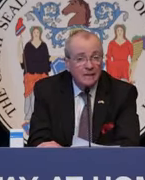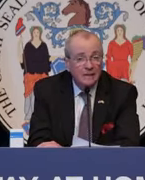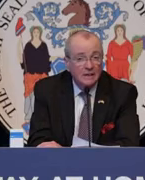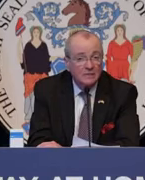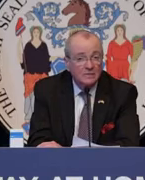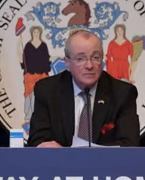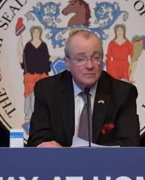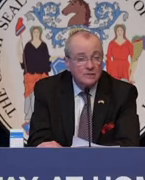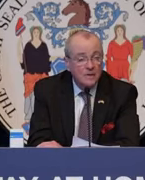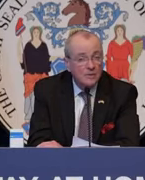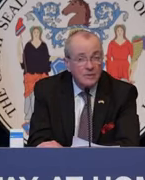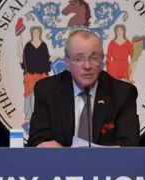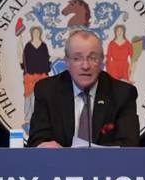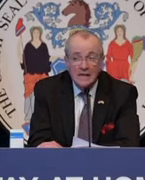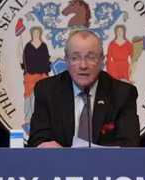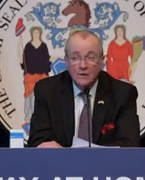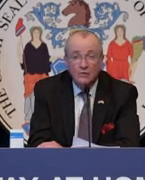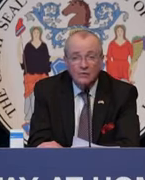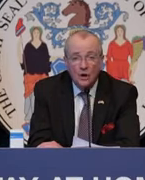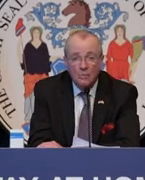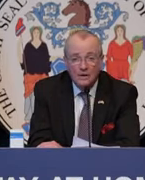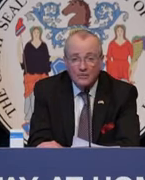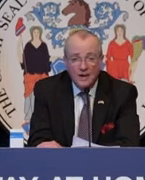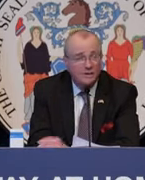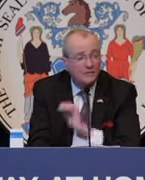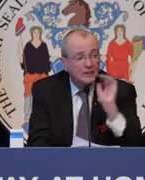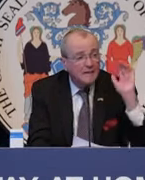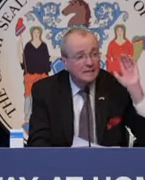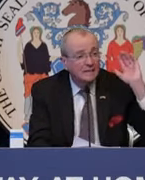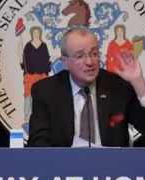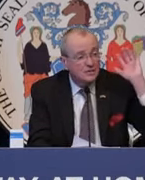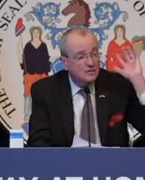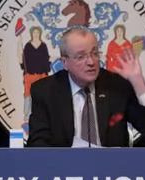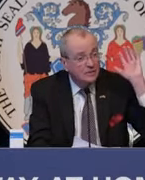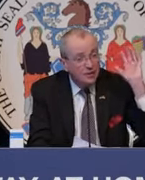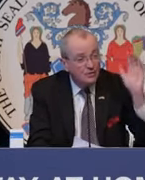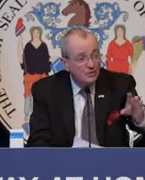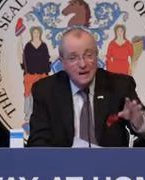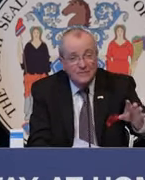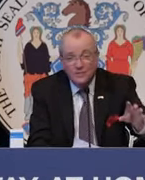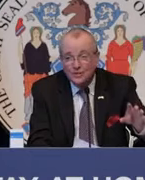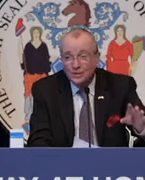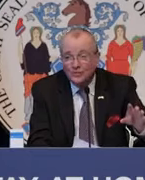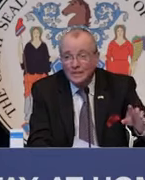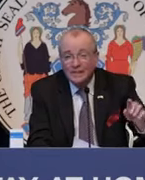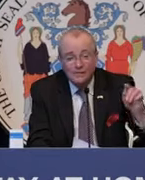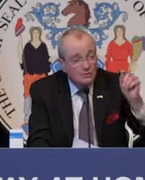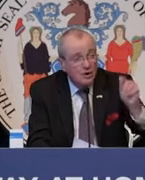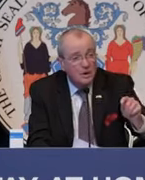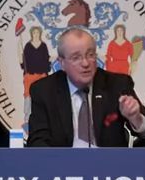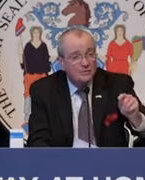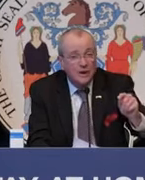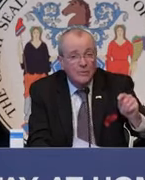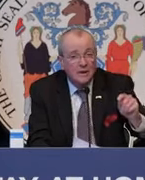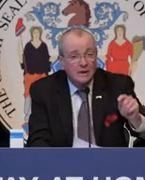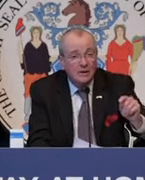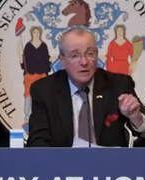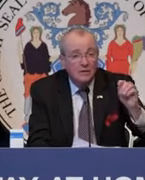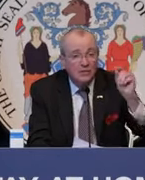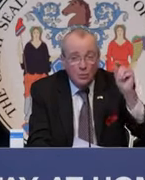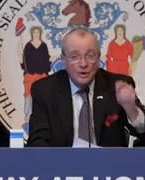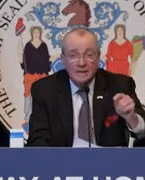Menendez to speak with us again. There is no better fighter. Forget just the folks who fight for New Jersey. There's no better fighter